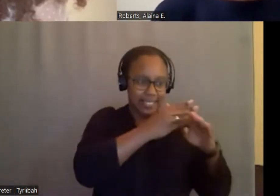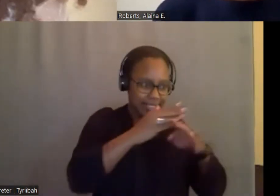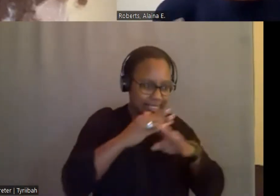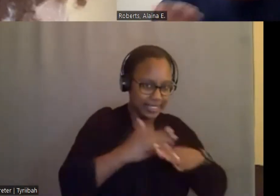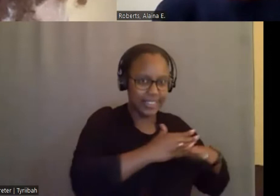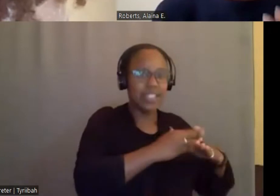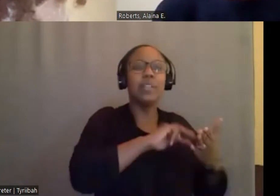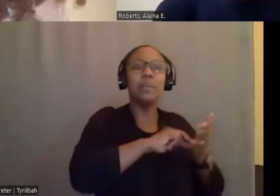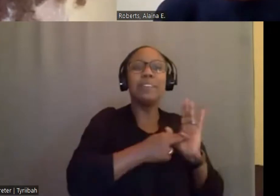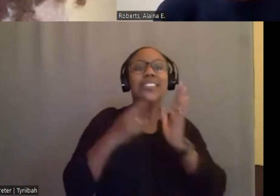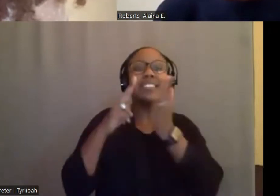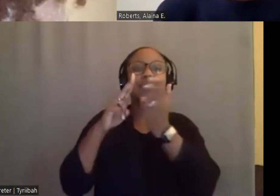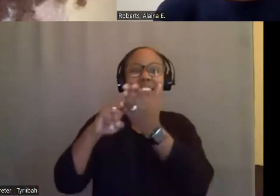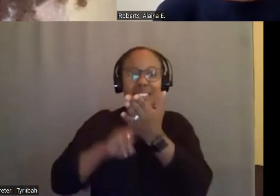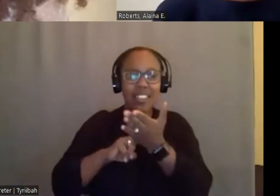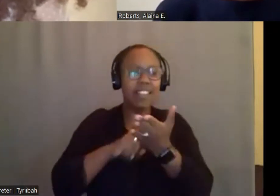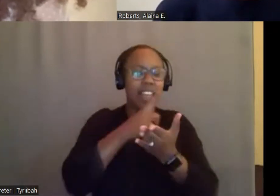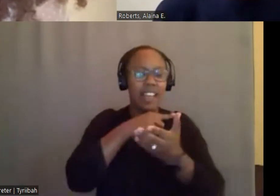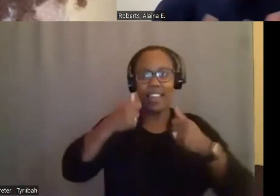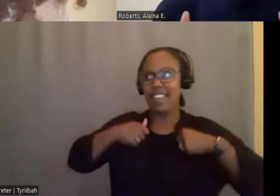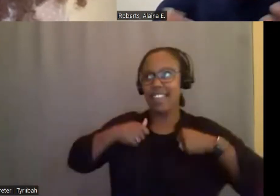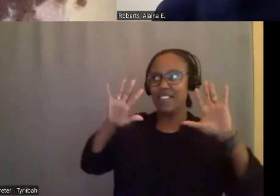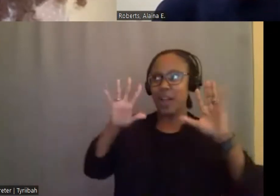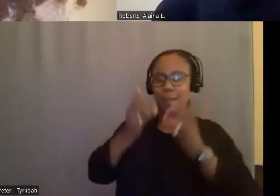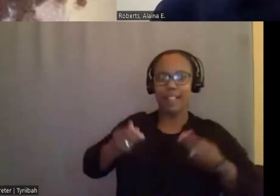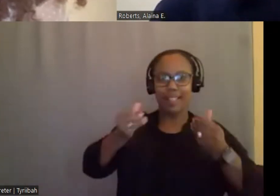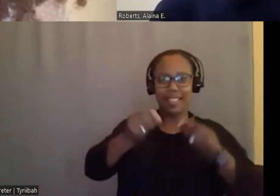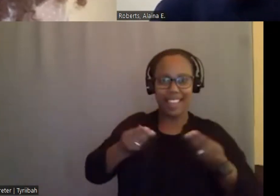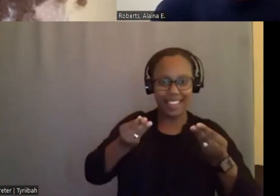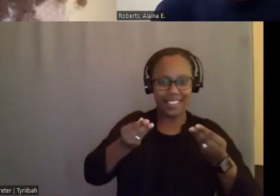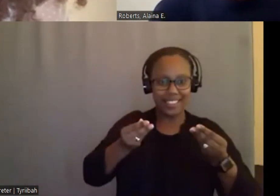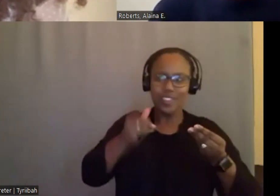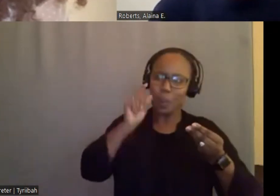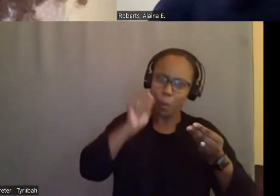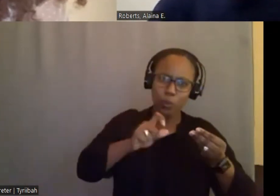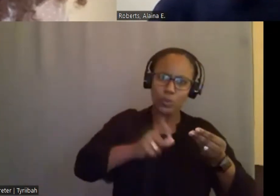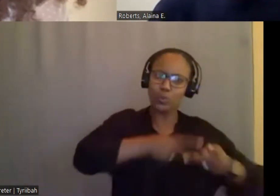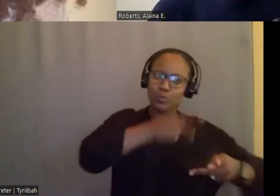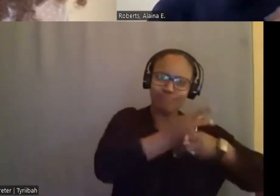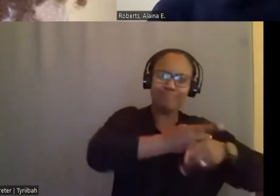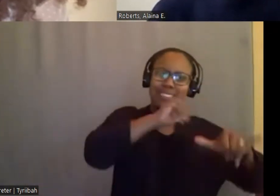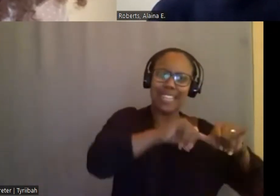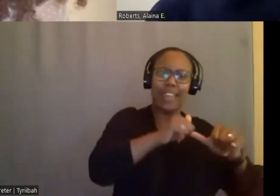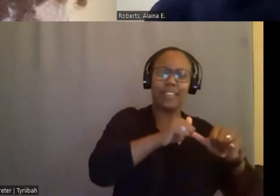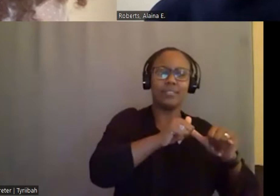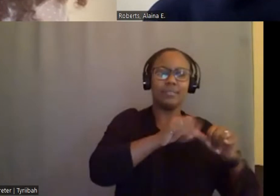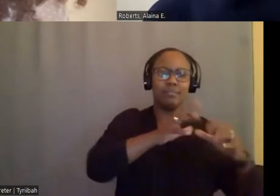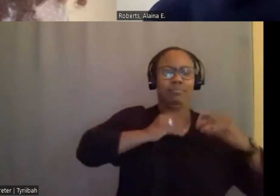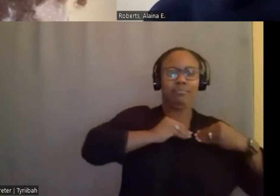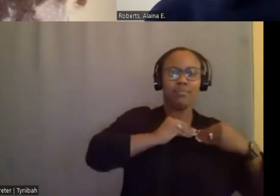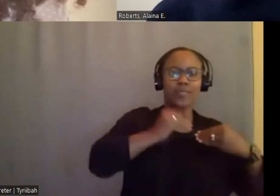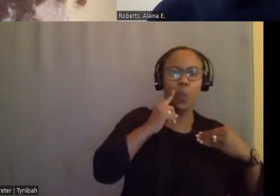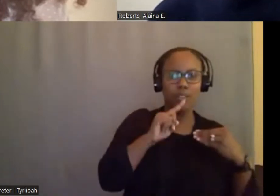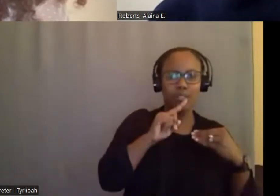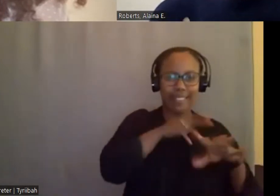these treaties, hundreds of thousands of acres of land that was supposed to always be Indian nations. And then that land is supposed to be allotted